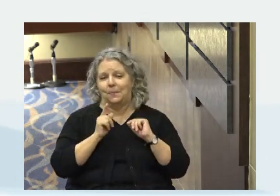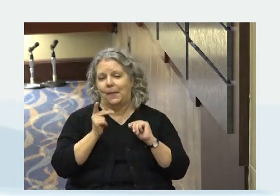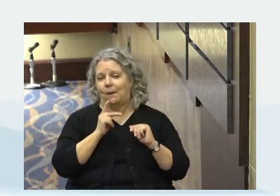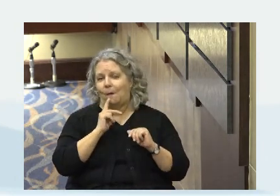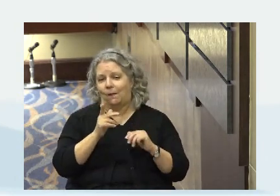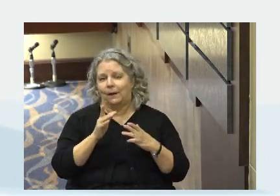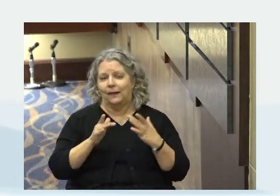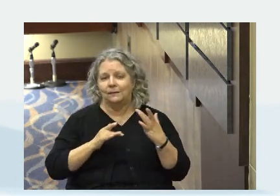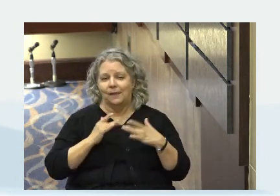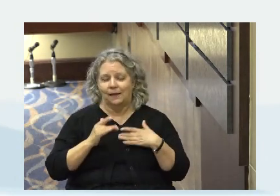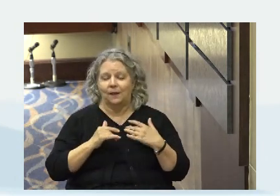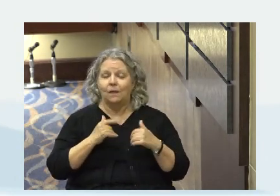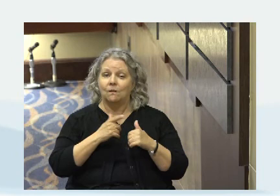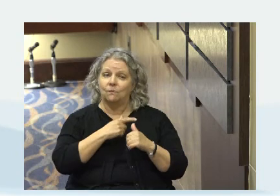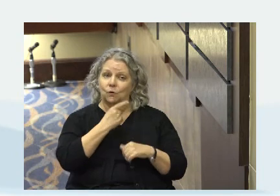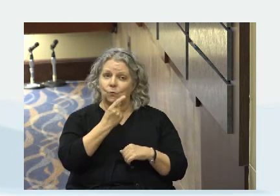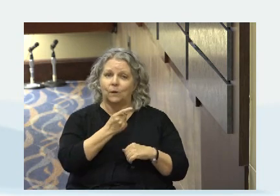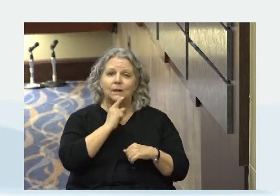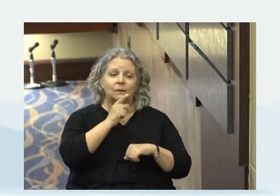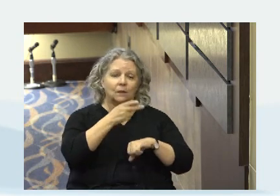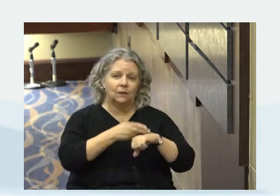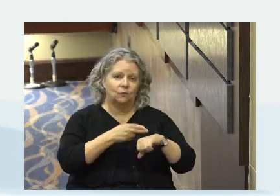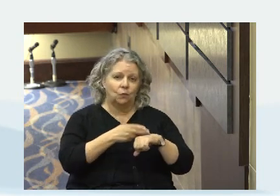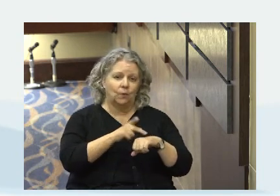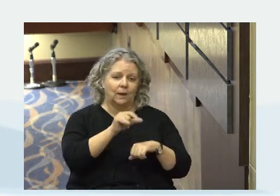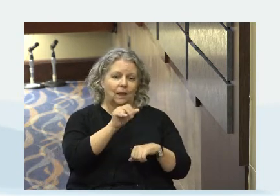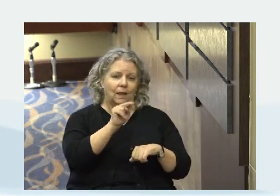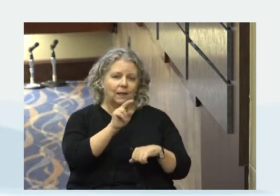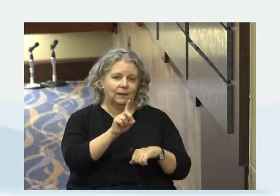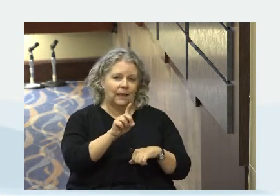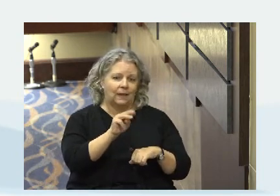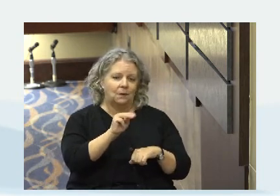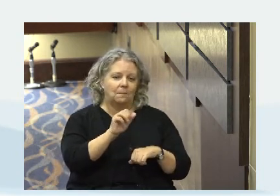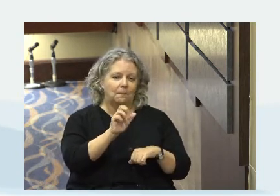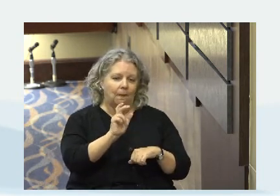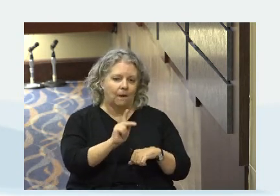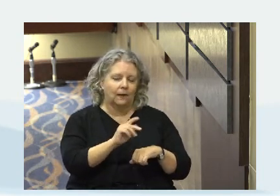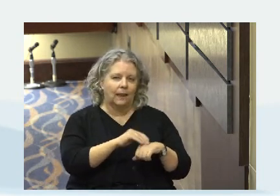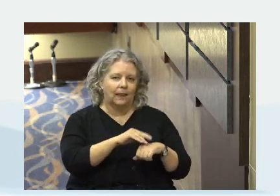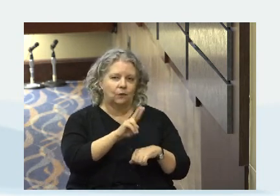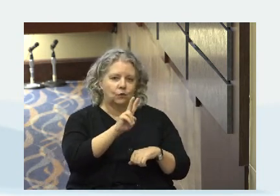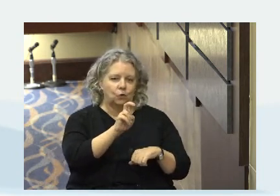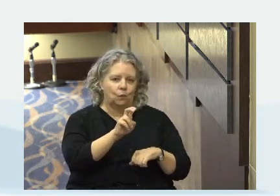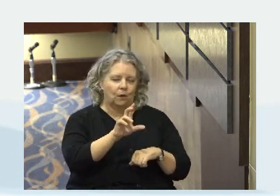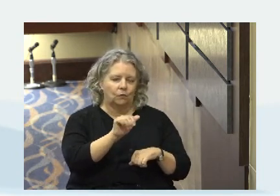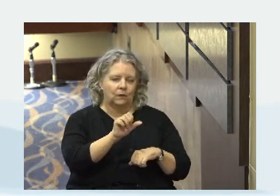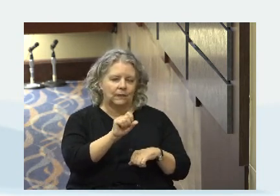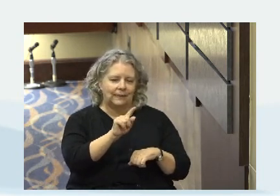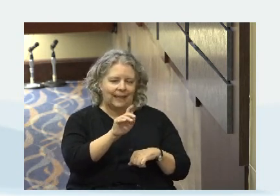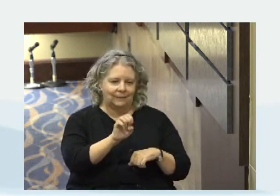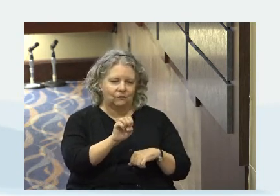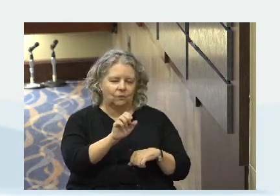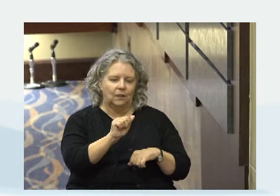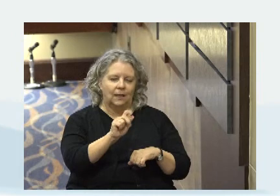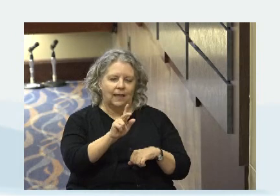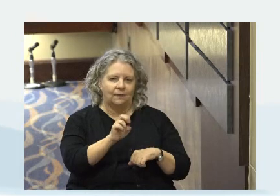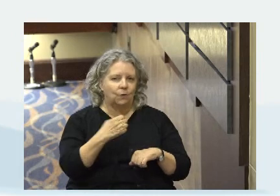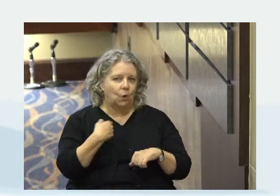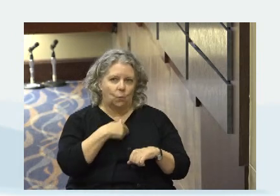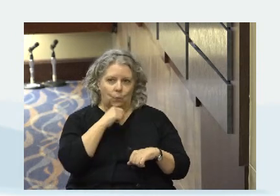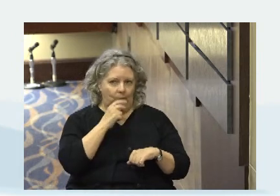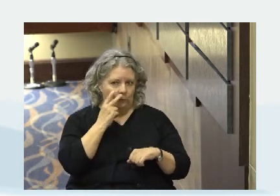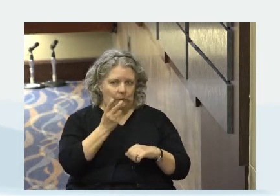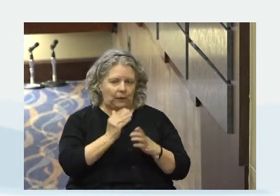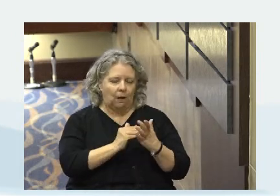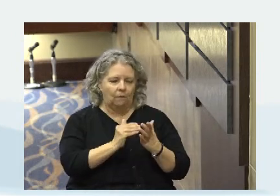The first one is a historic landmark designation at 200 Castle Avenue. We don't see these very often.